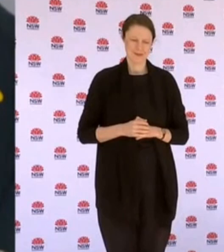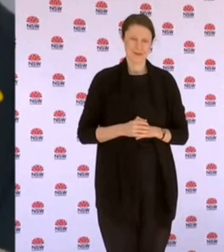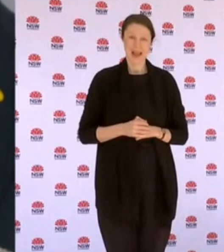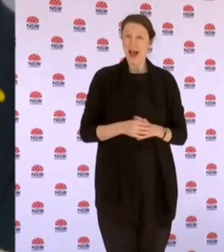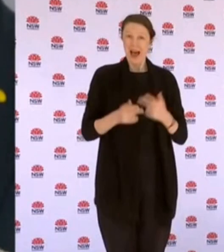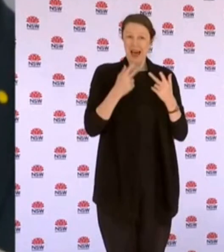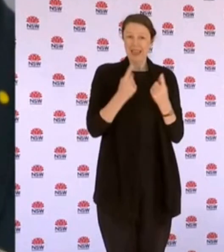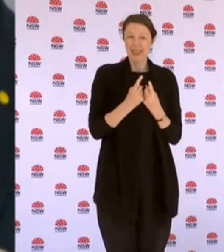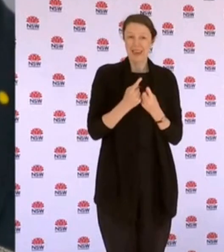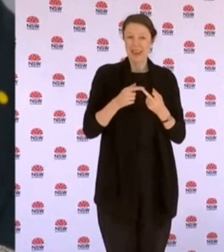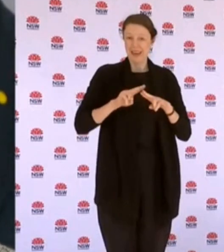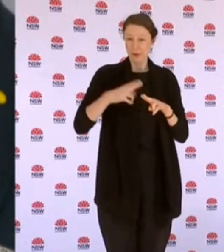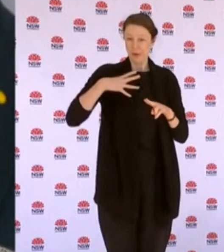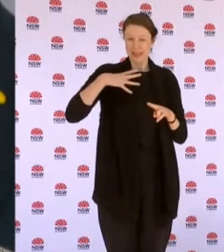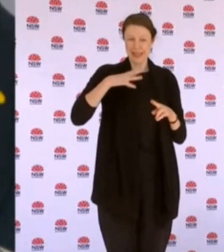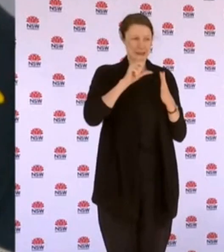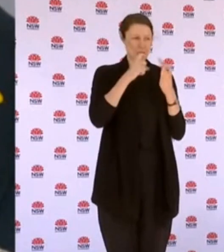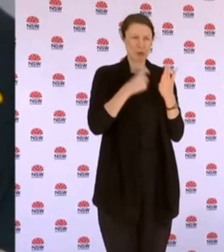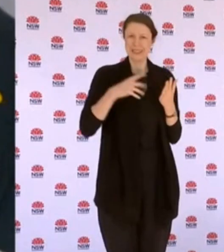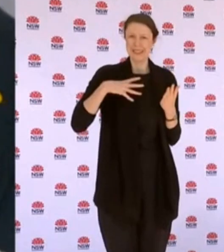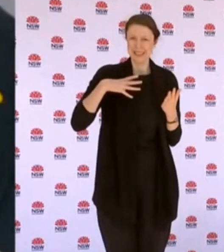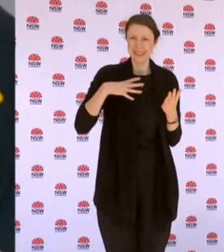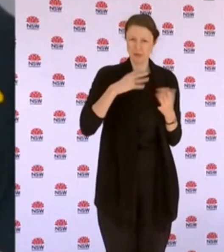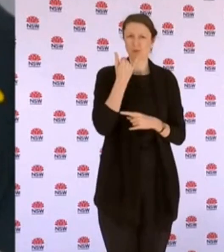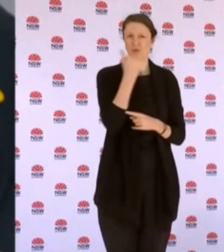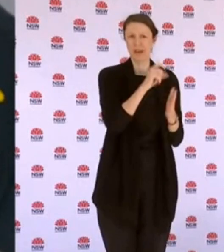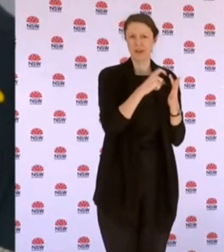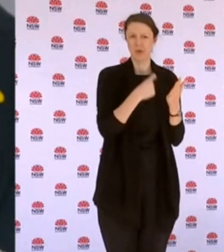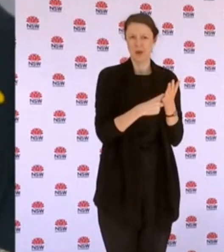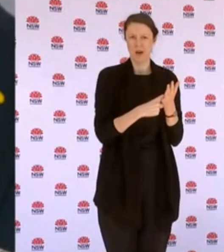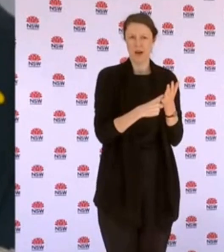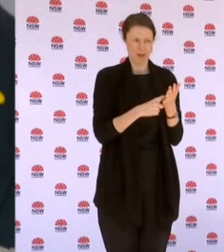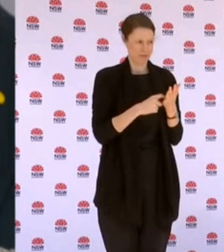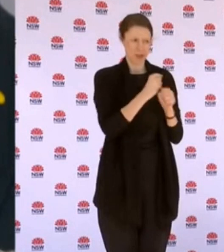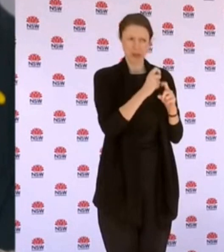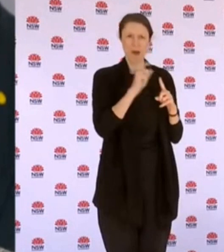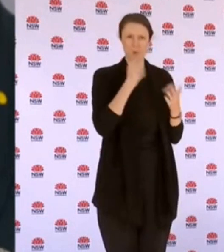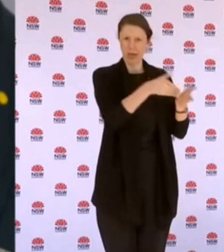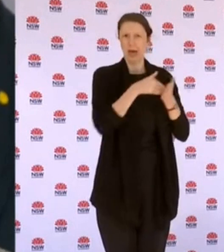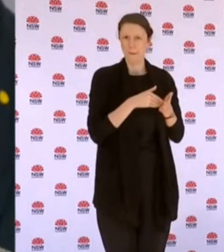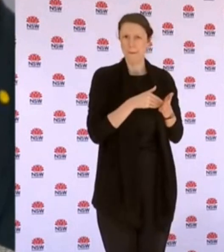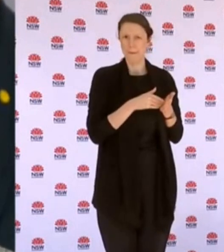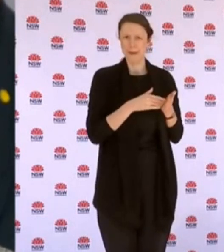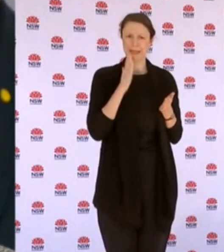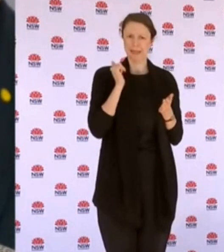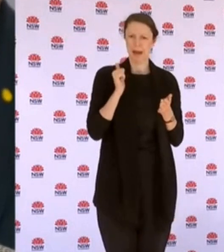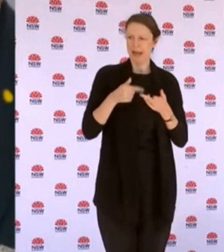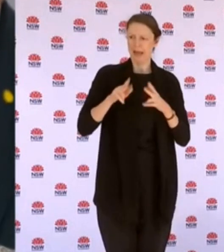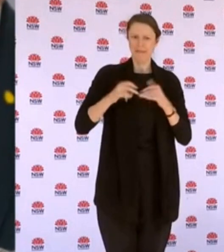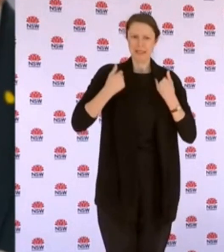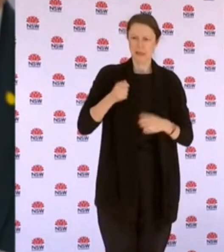or care, ring your GP and the health system is ready to treat you and respond to you regardless of your symptoms. We do